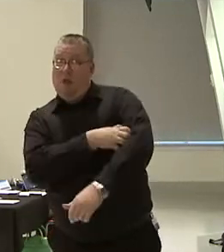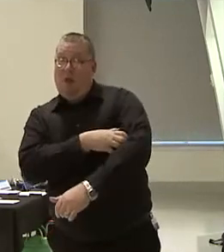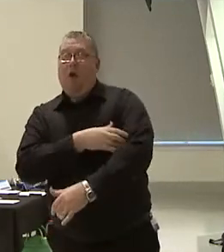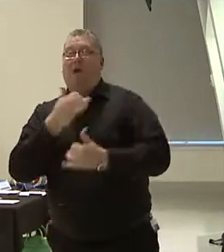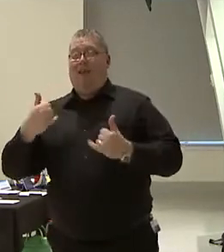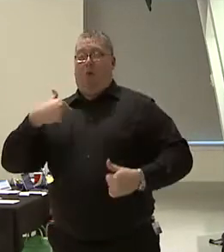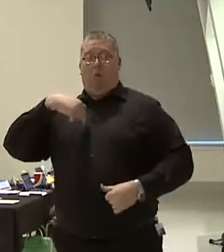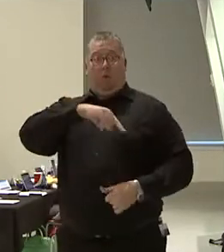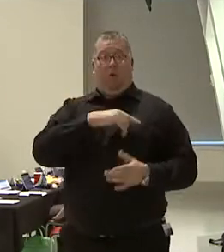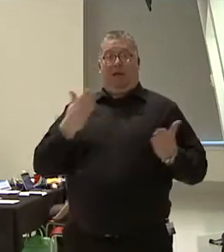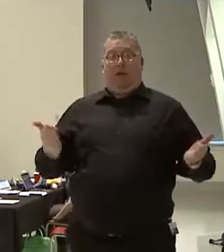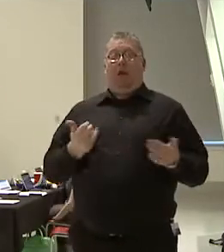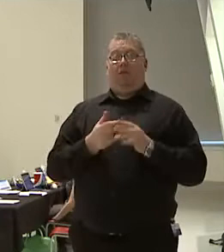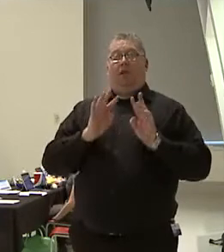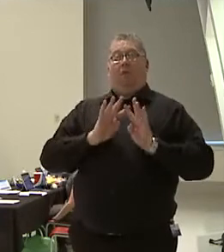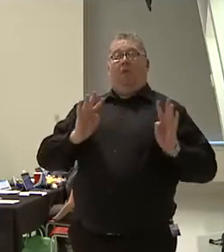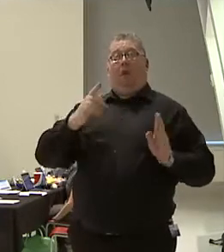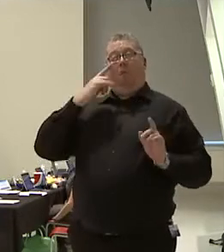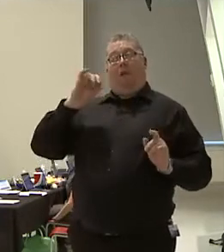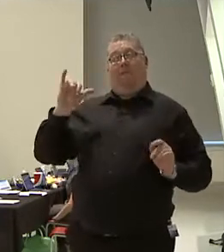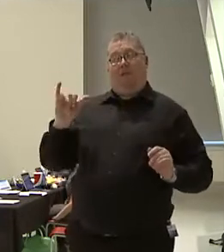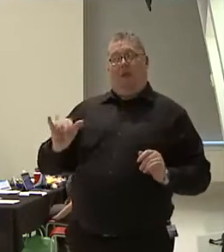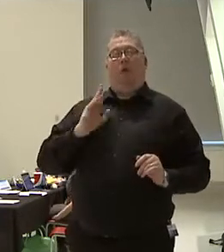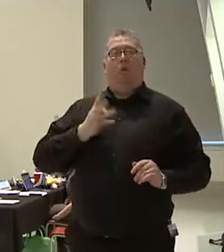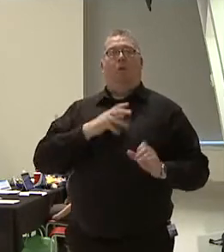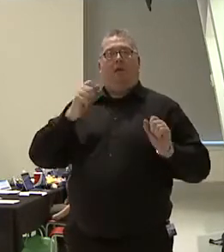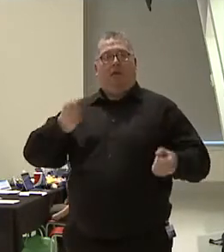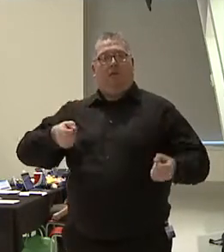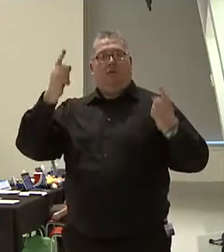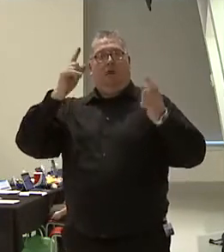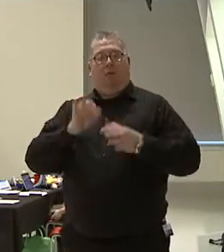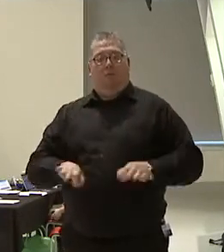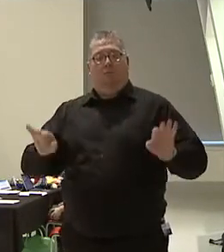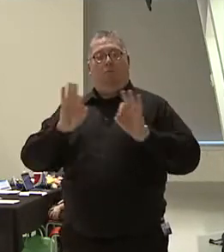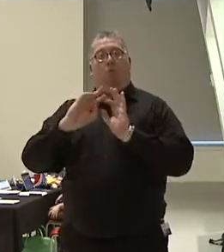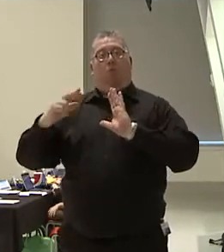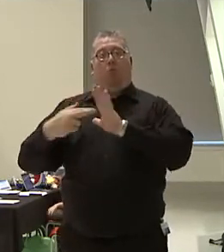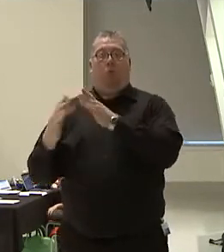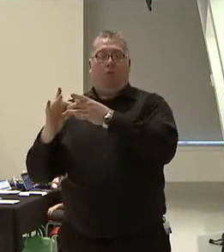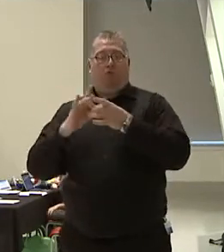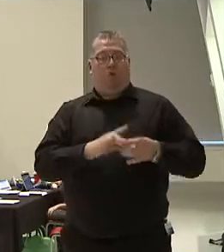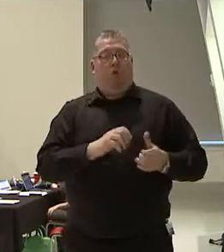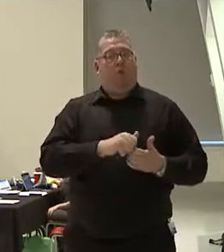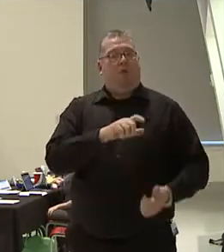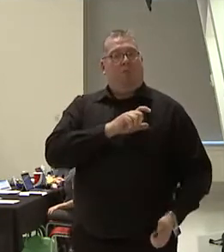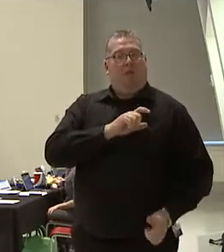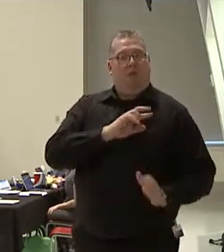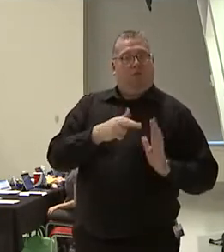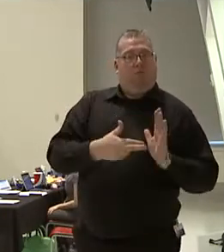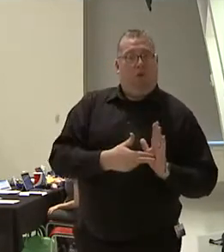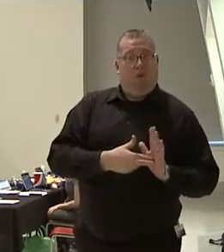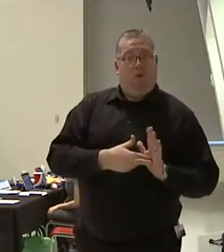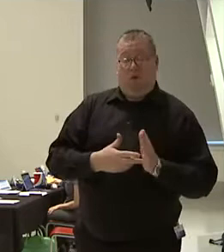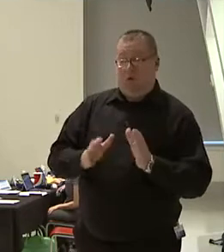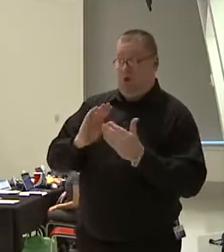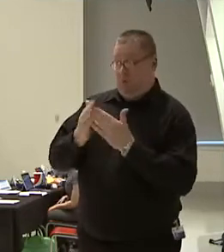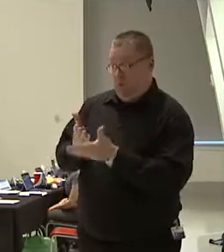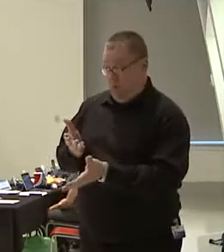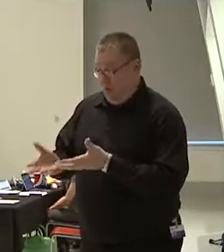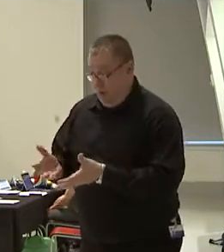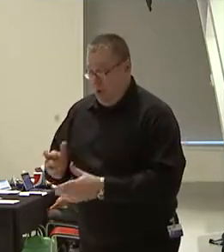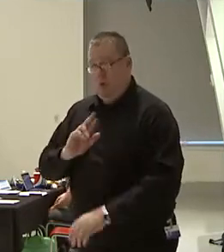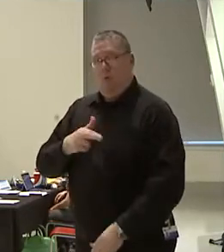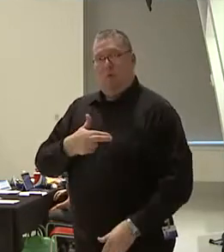here because of it, we will truly understand the importance of its role in policing. For community engagement, for